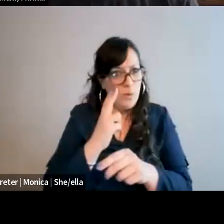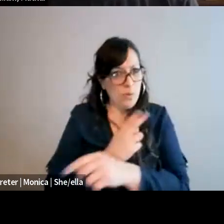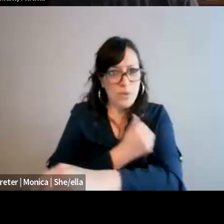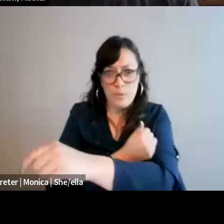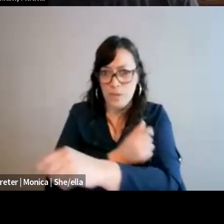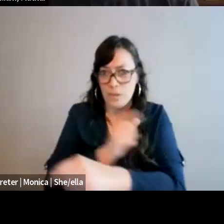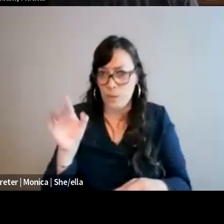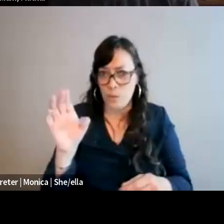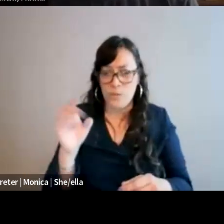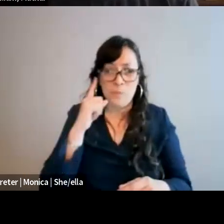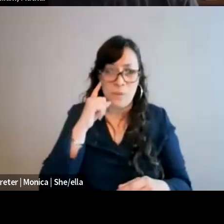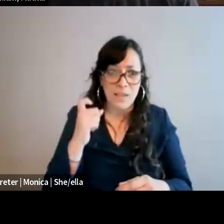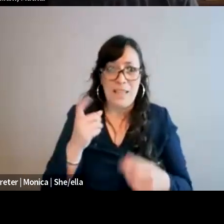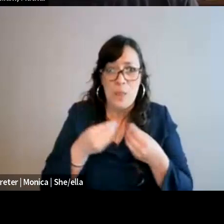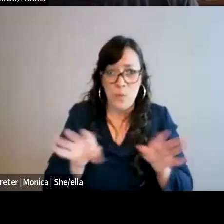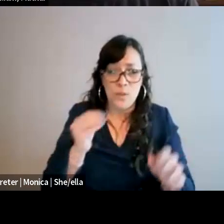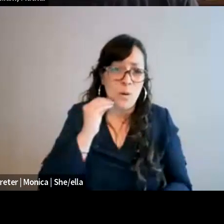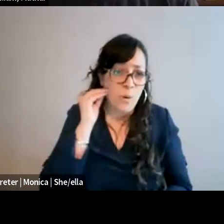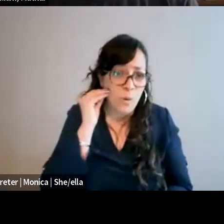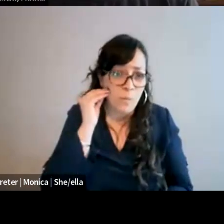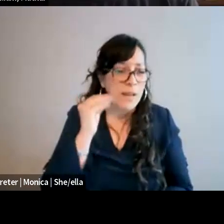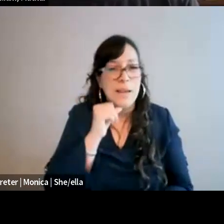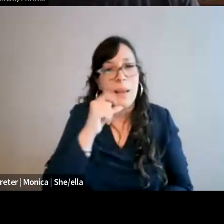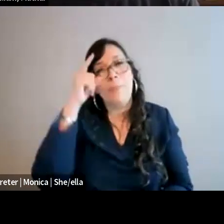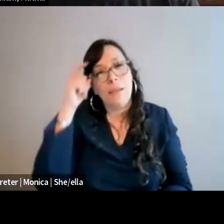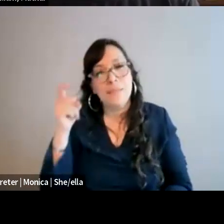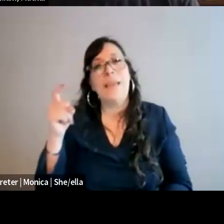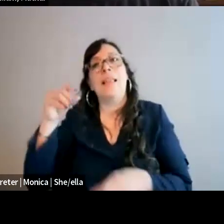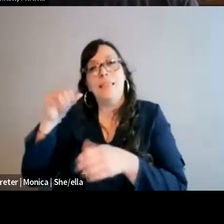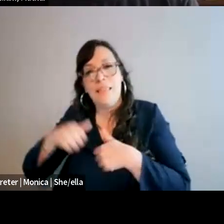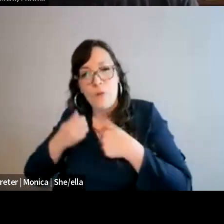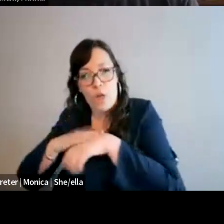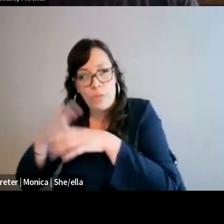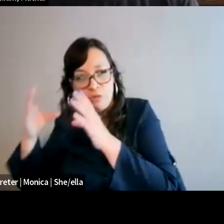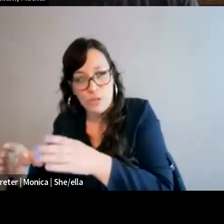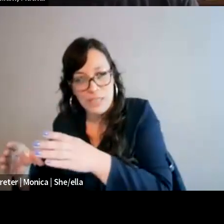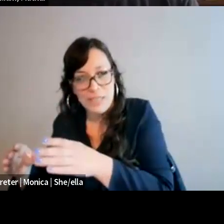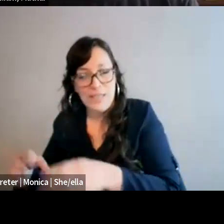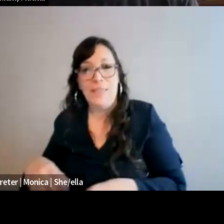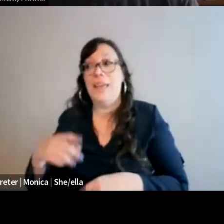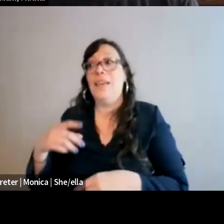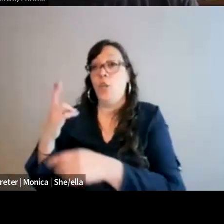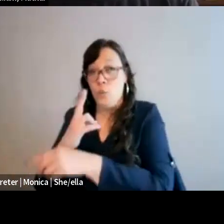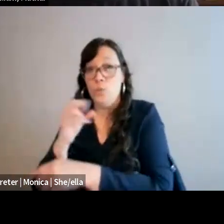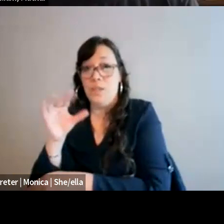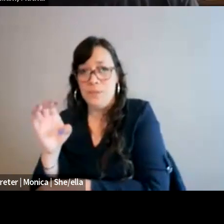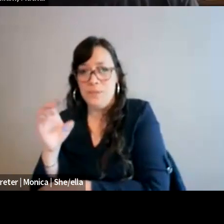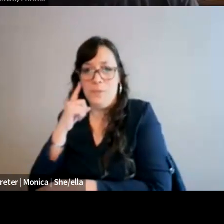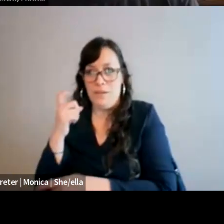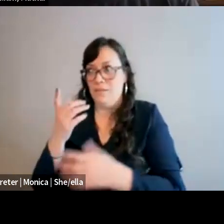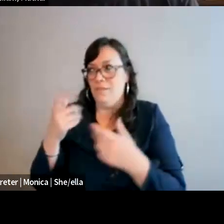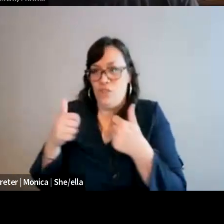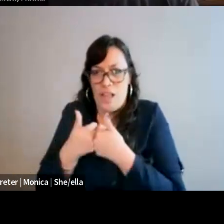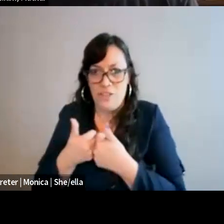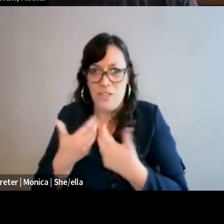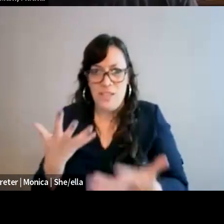is when they become unhoused, not because of the result of being unhoused, as well as some of the challenges that become, that you see